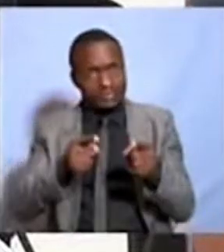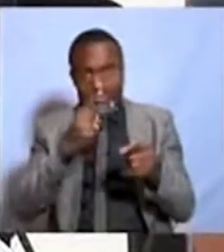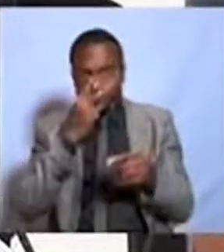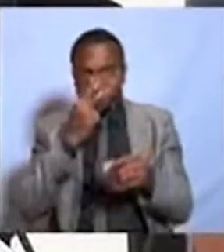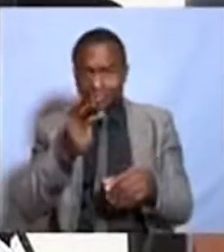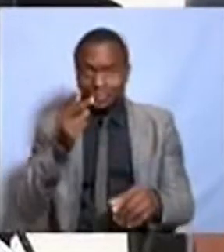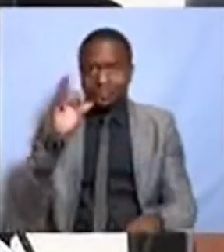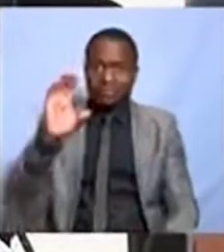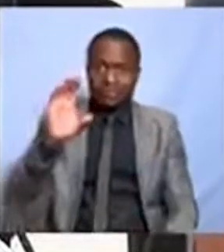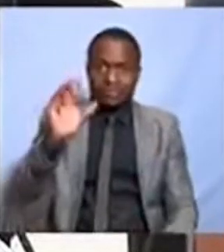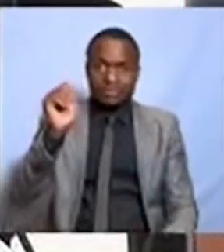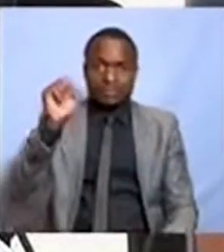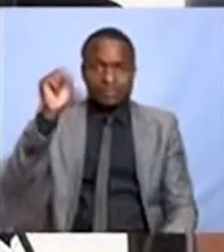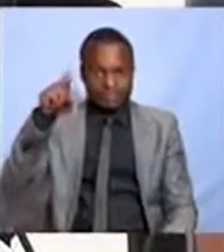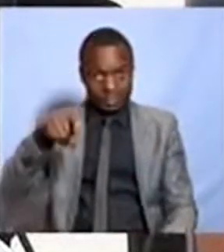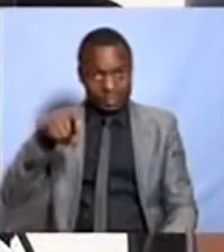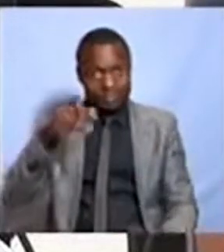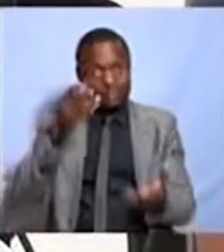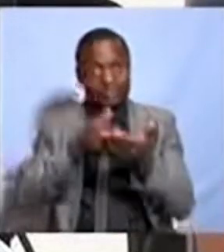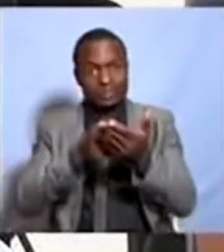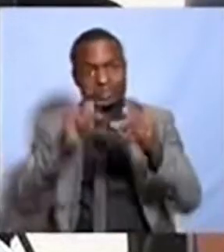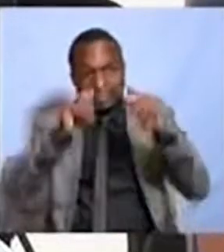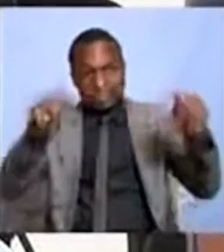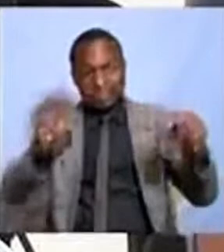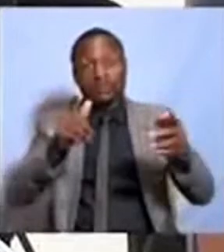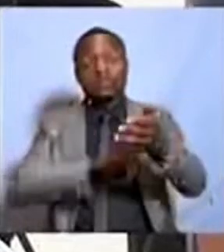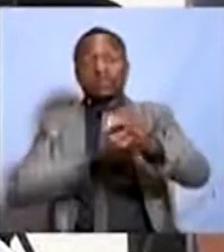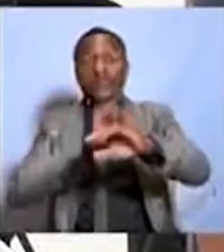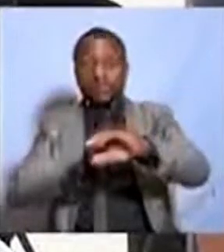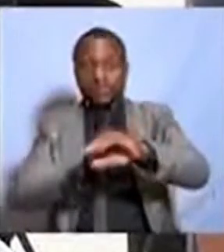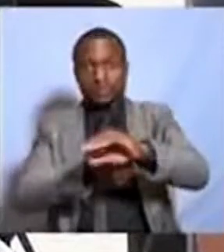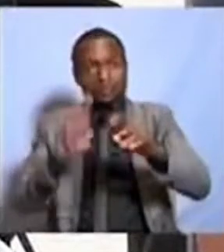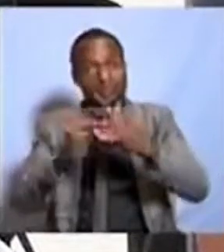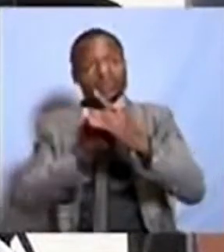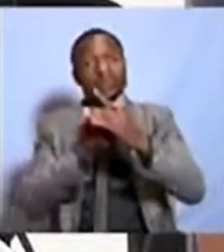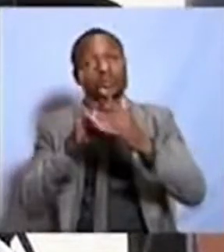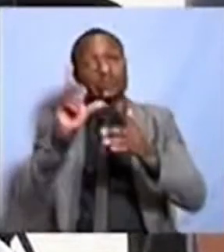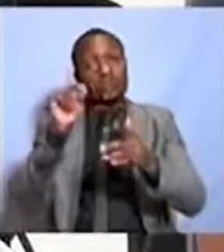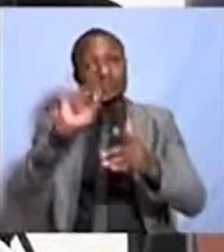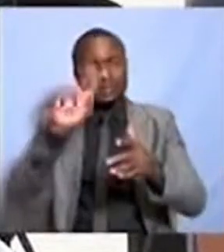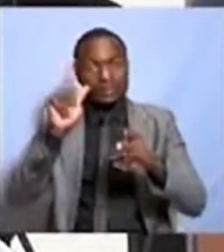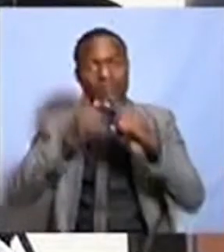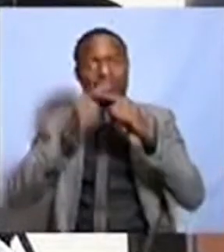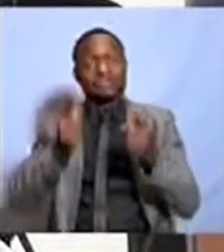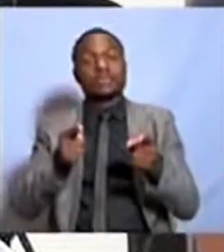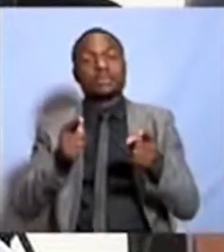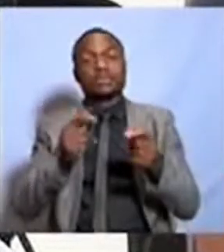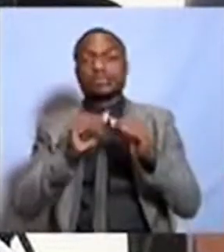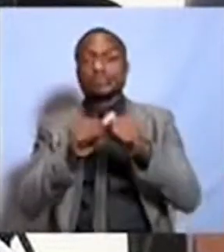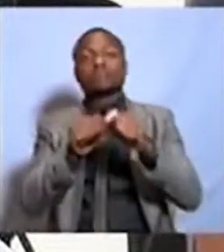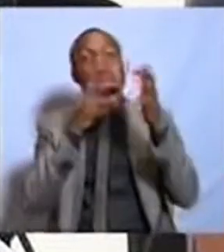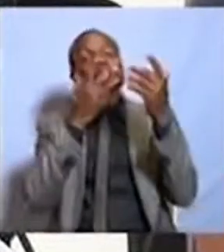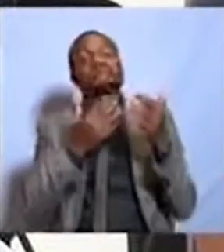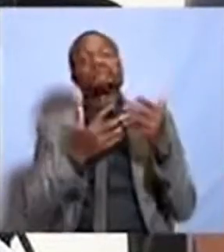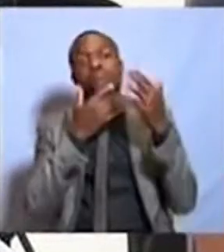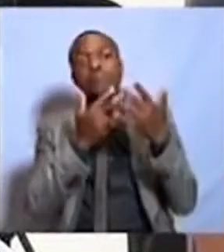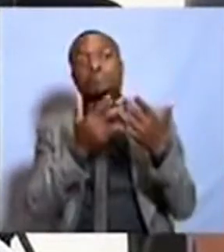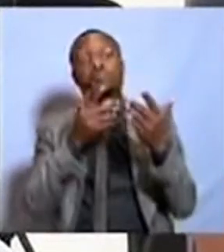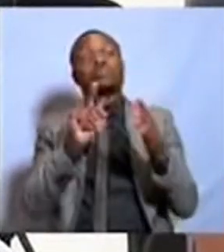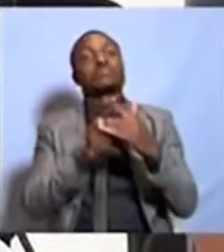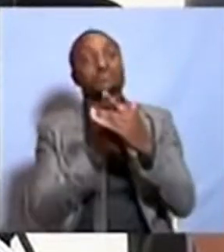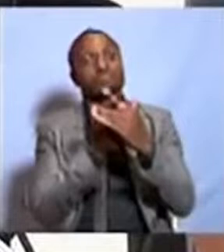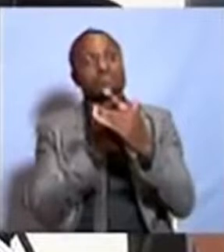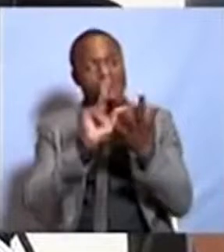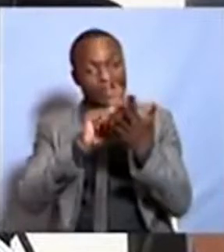because this has been on the table for quite some time. And they said it would be rolled out this year in 2023, but we are still waiting for that rolling out.